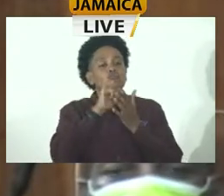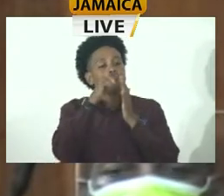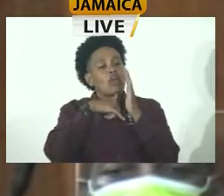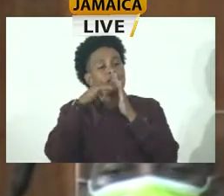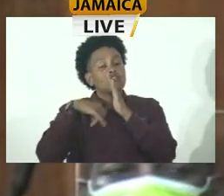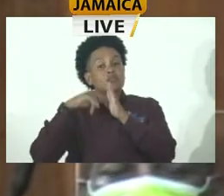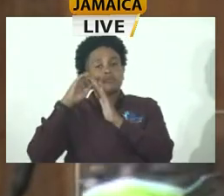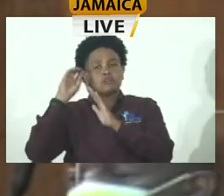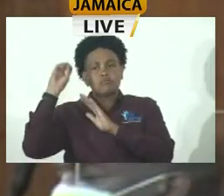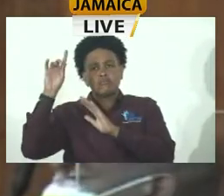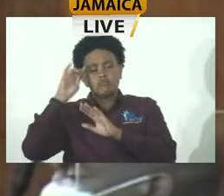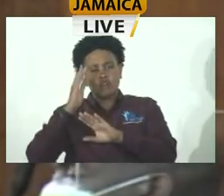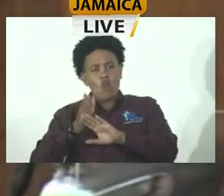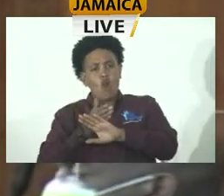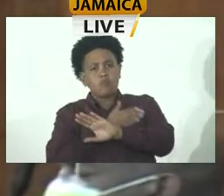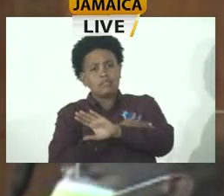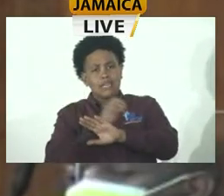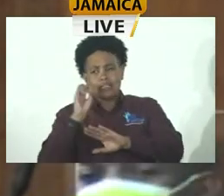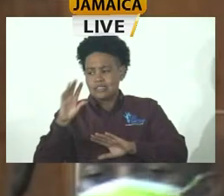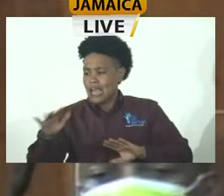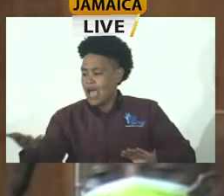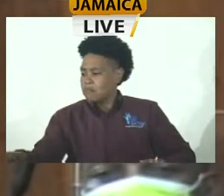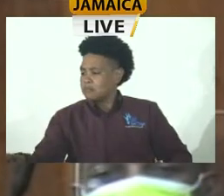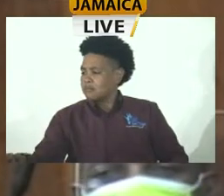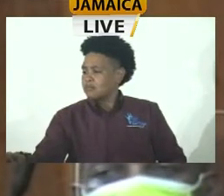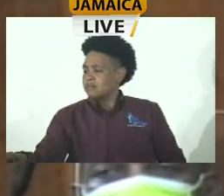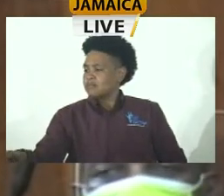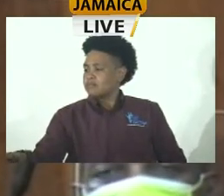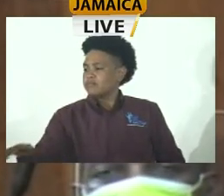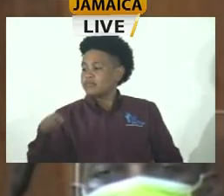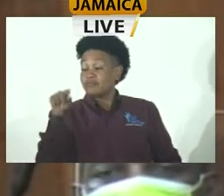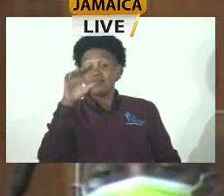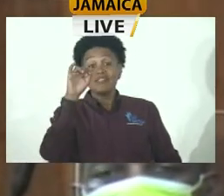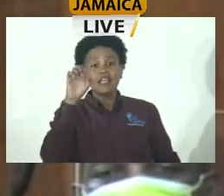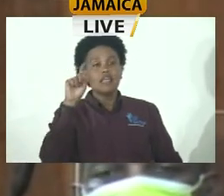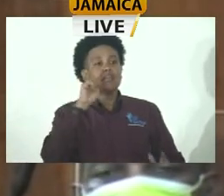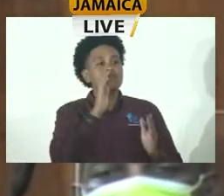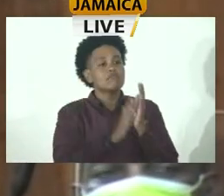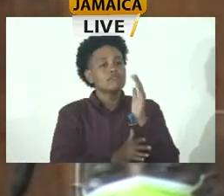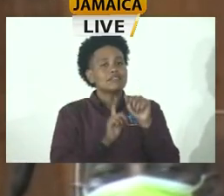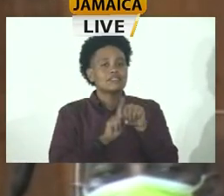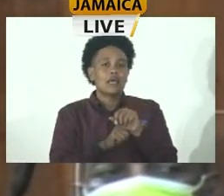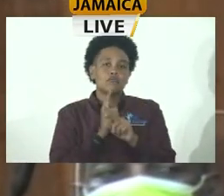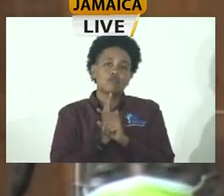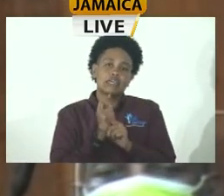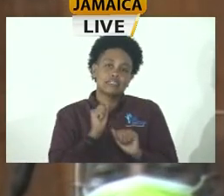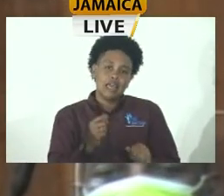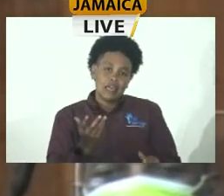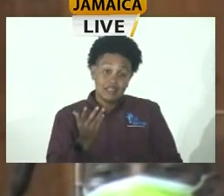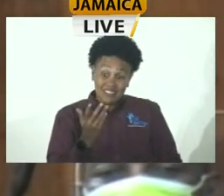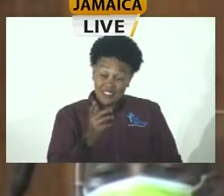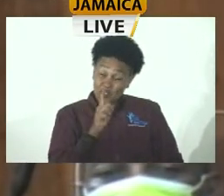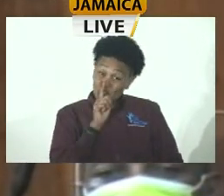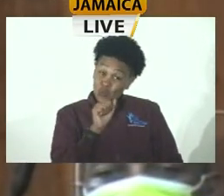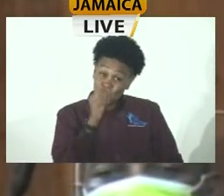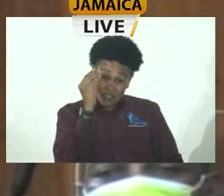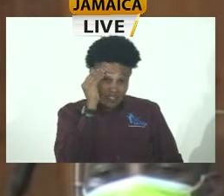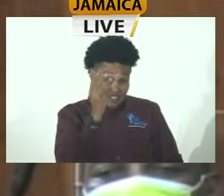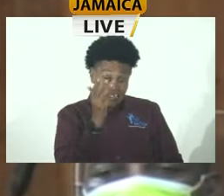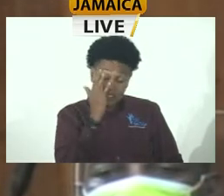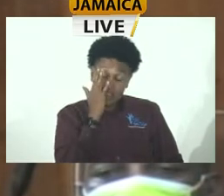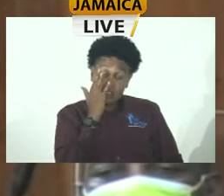brought up to date so that these cases can be disposed of in a timely manner in truth madam